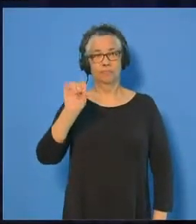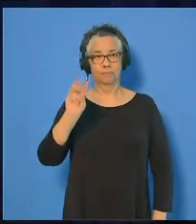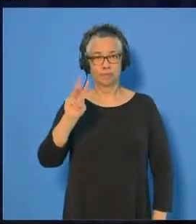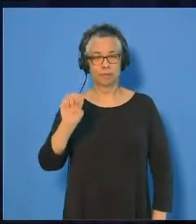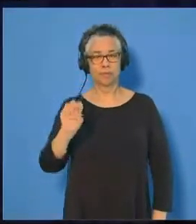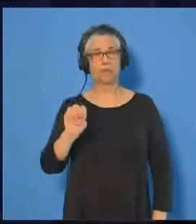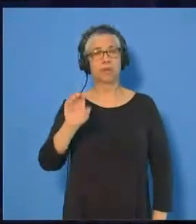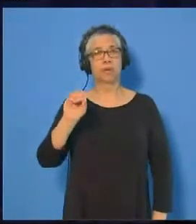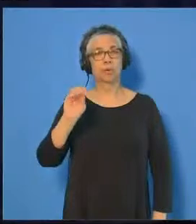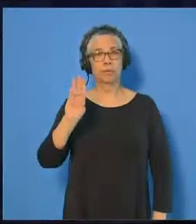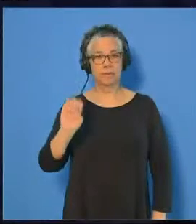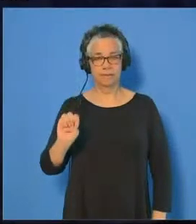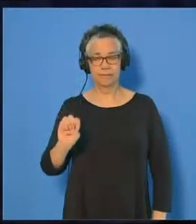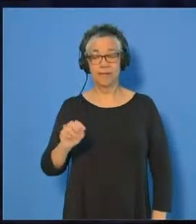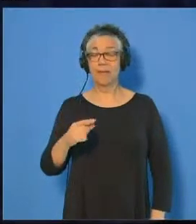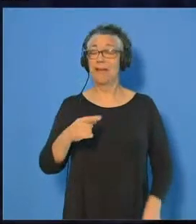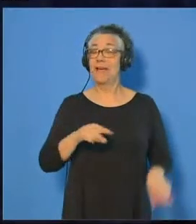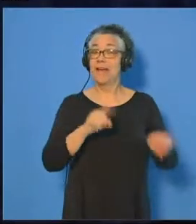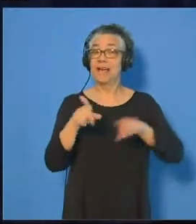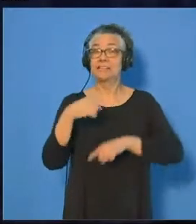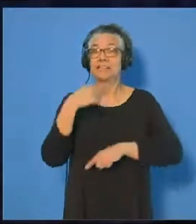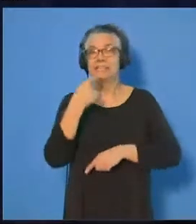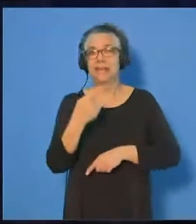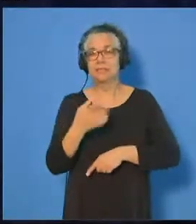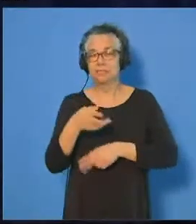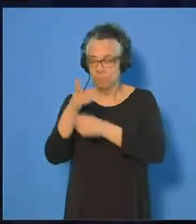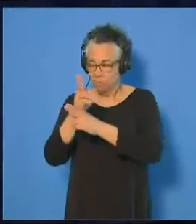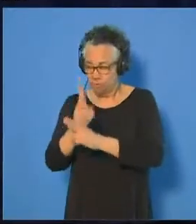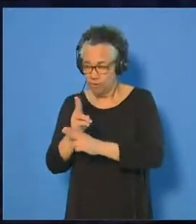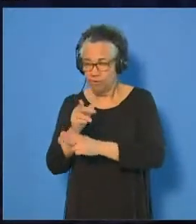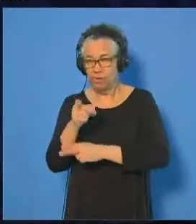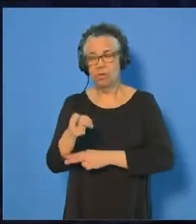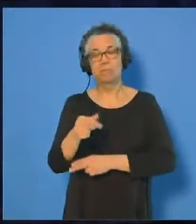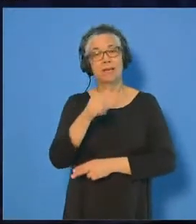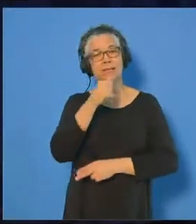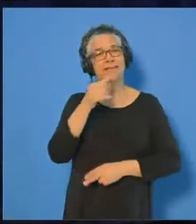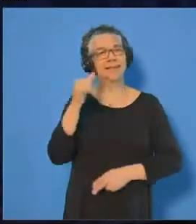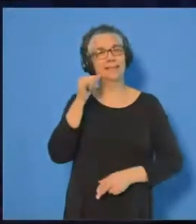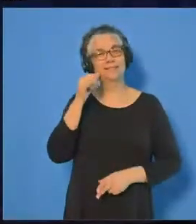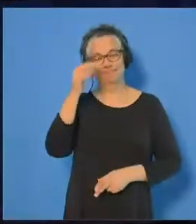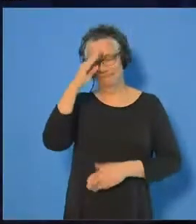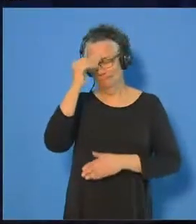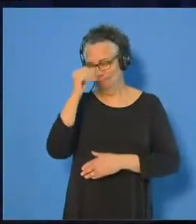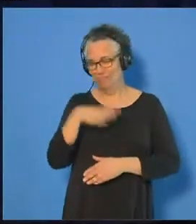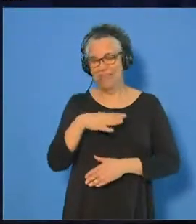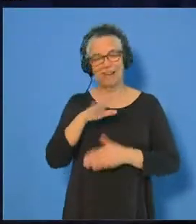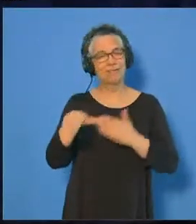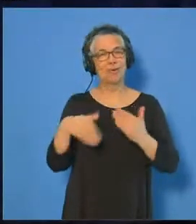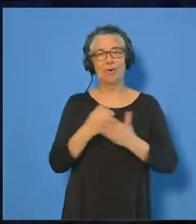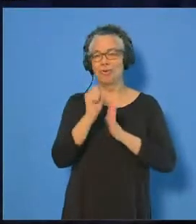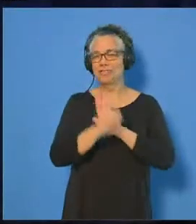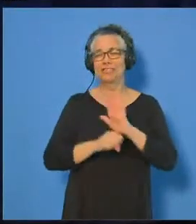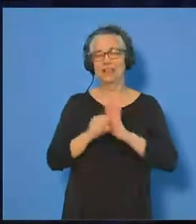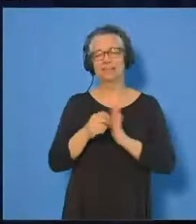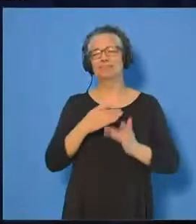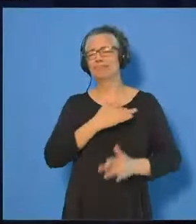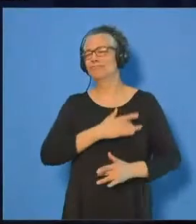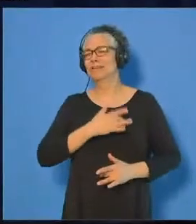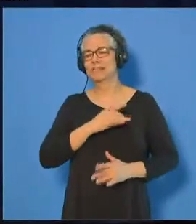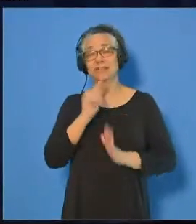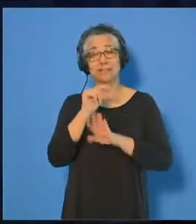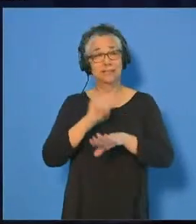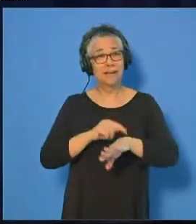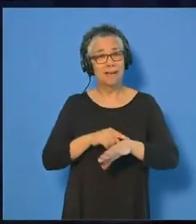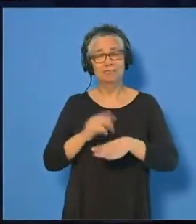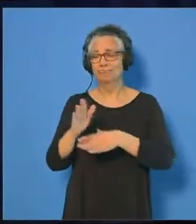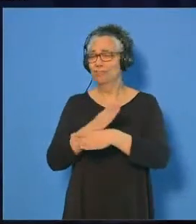said in my tribute to him yesterday, he was a man for all seasons. I appreciated the time that I spent with him,